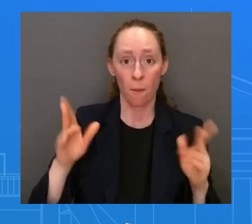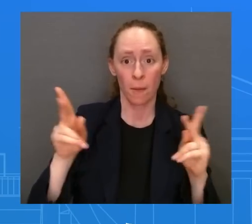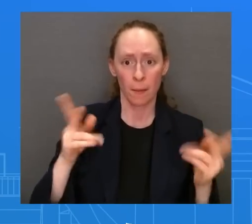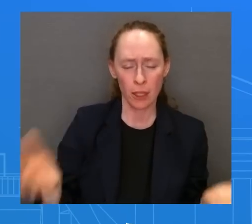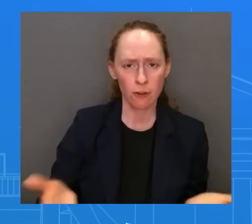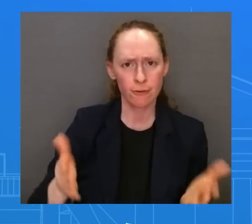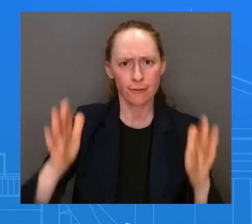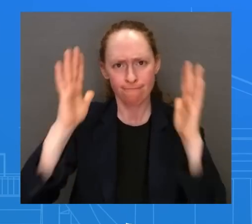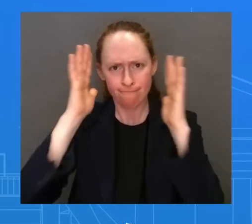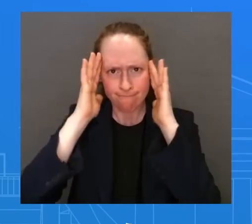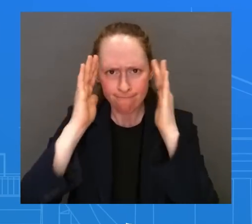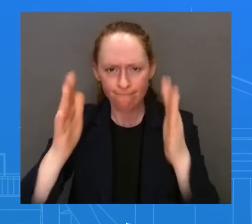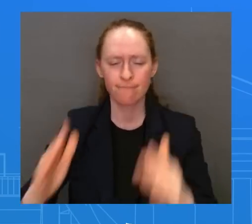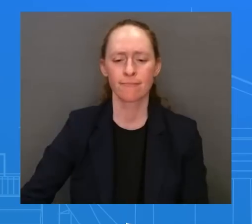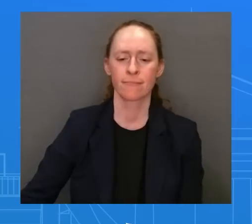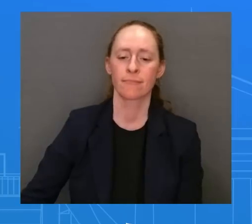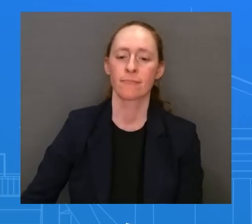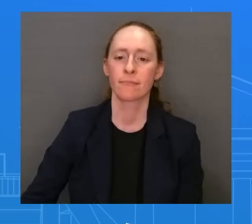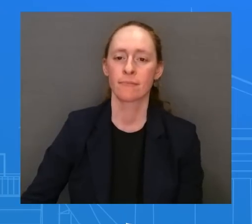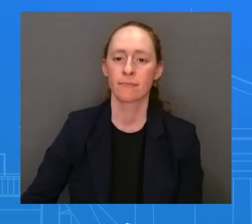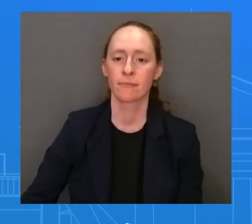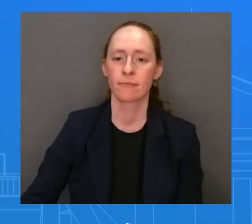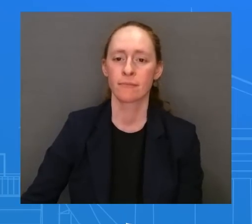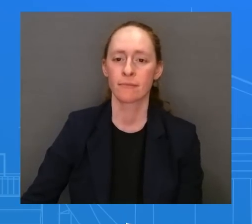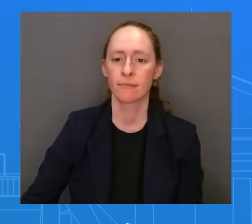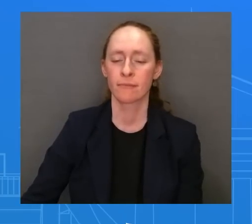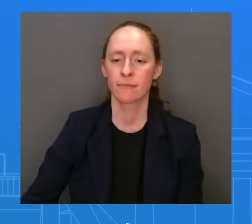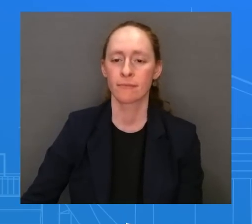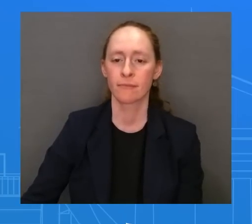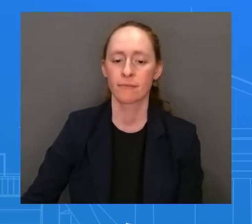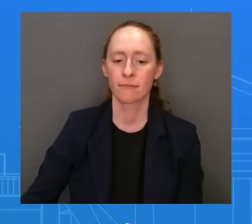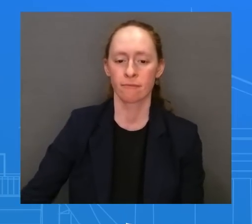inherited bad policies from president Trump nope